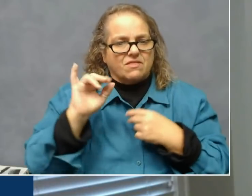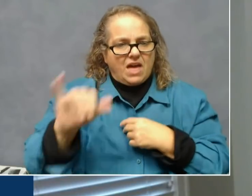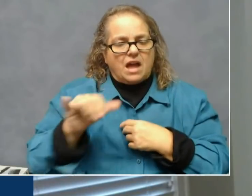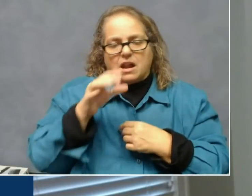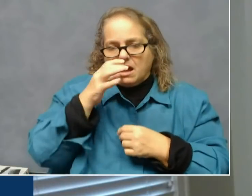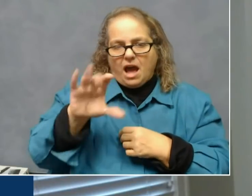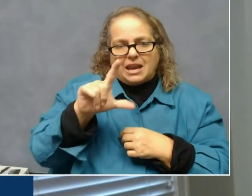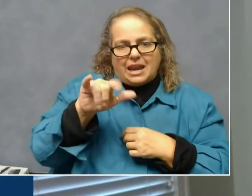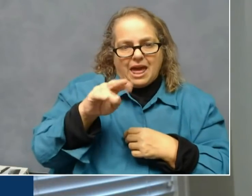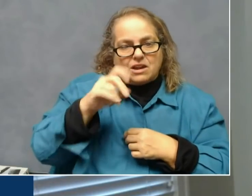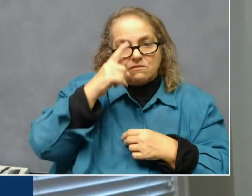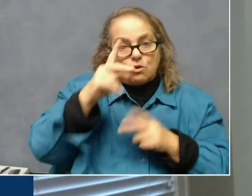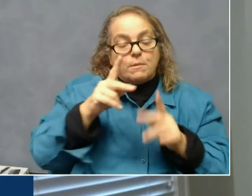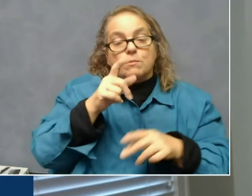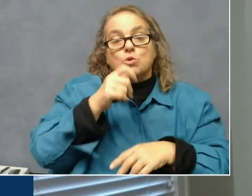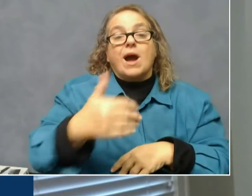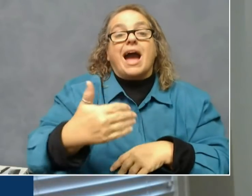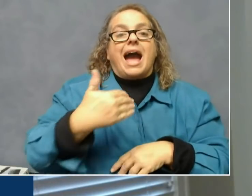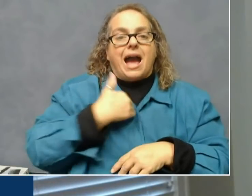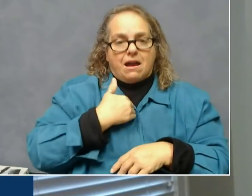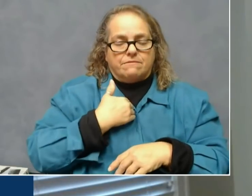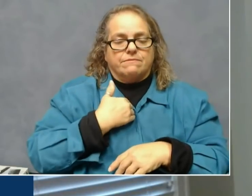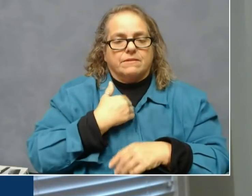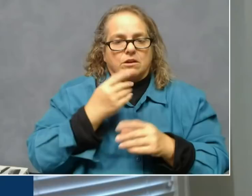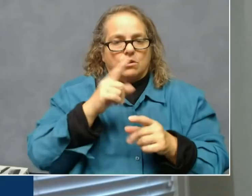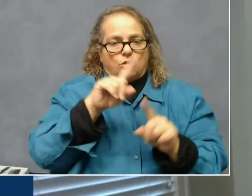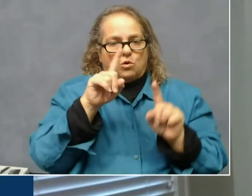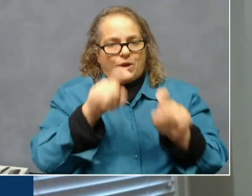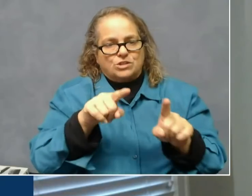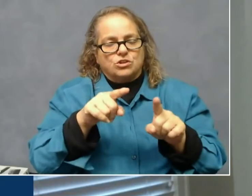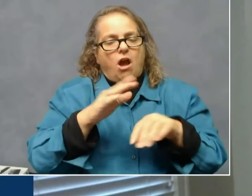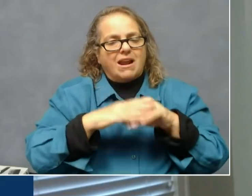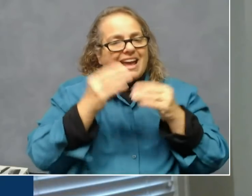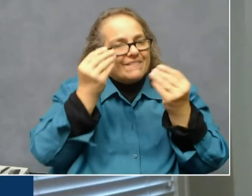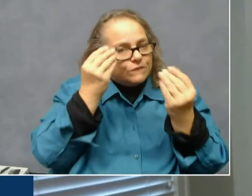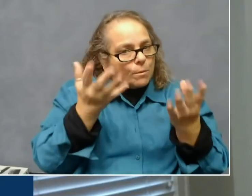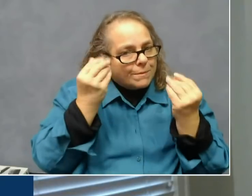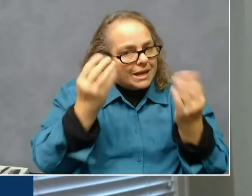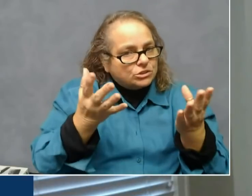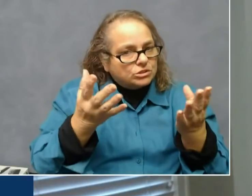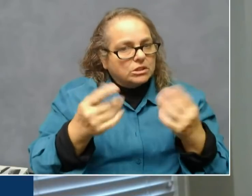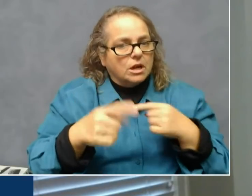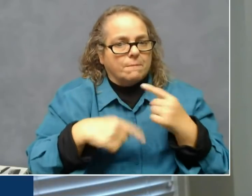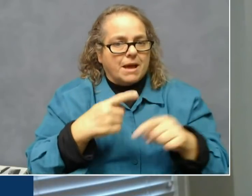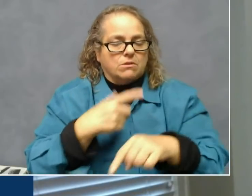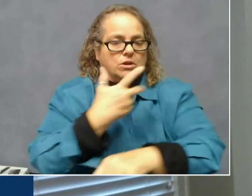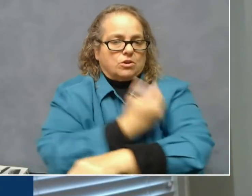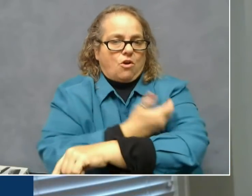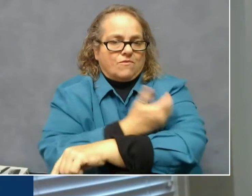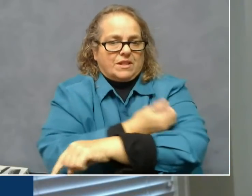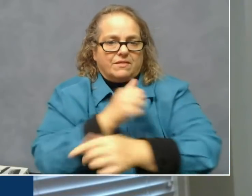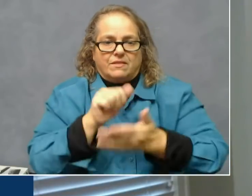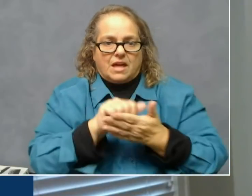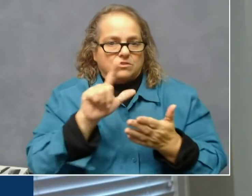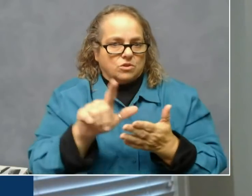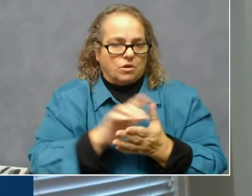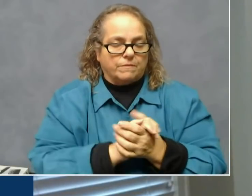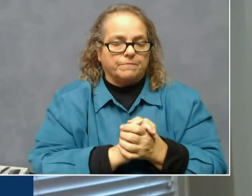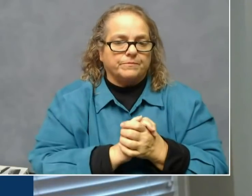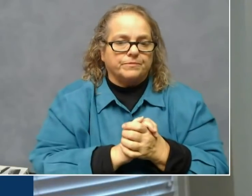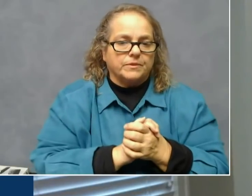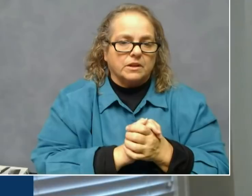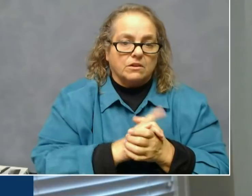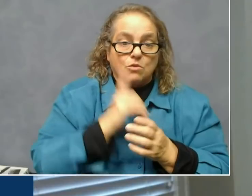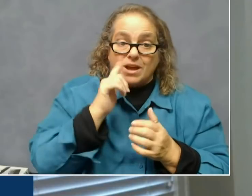have information they're trying to find, and perhaps who have more difficulty navigating our website. For everyone else,